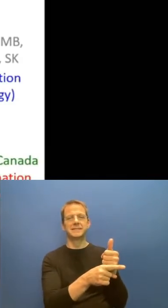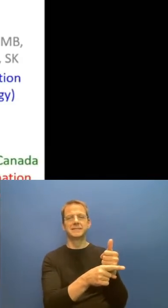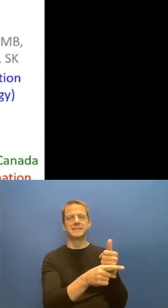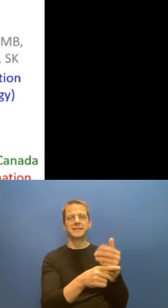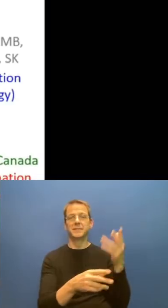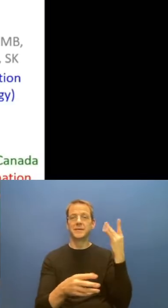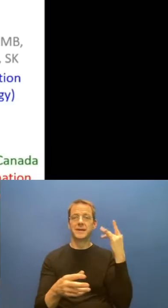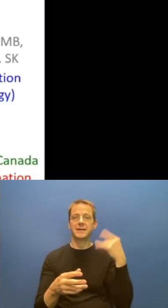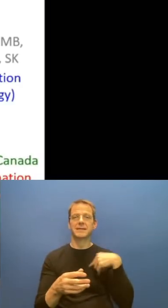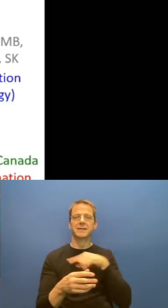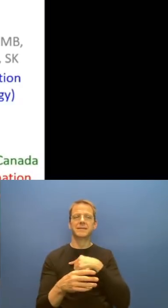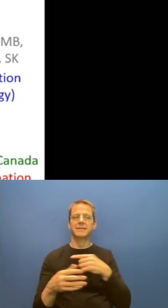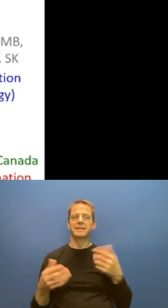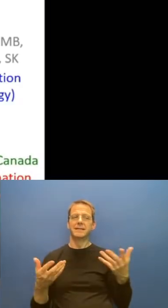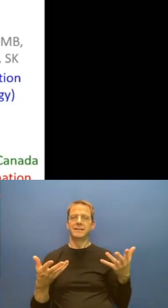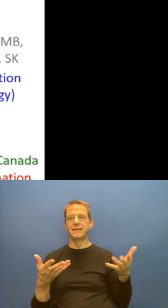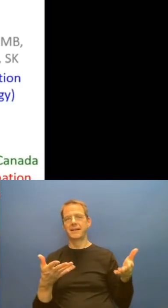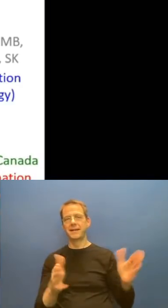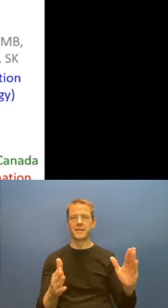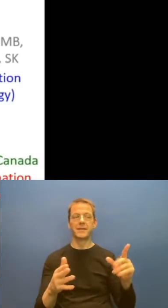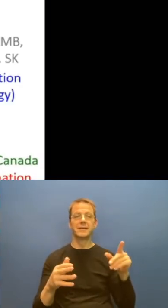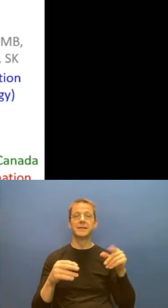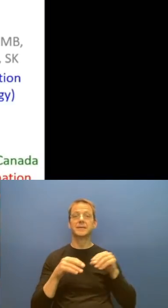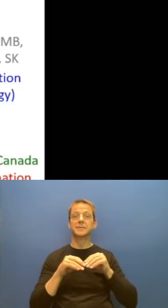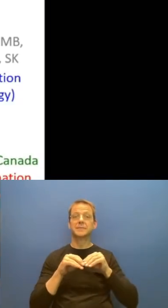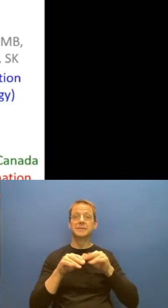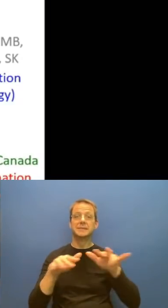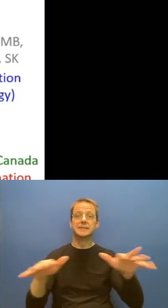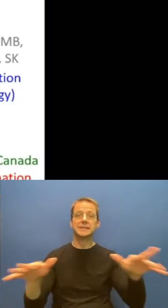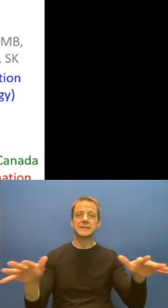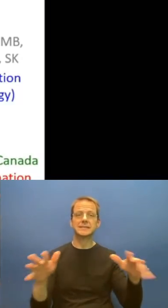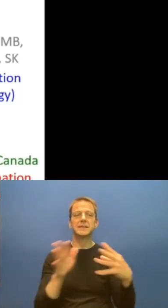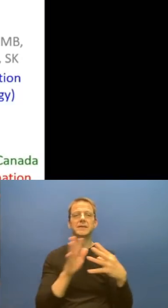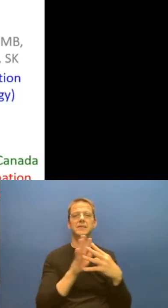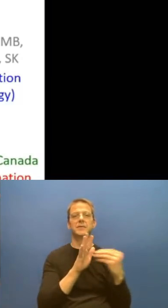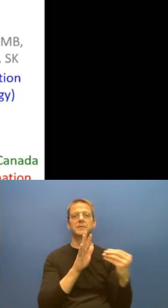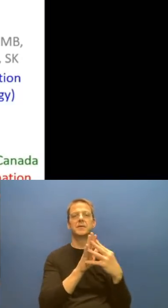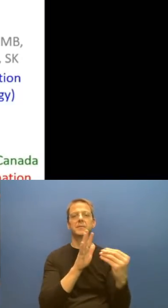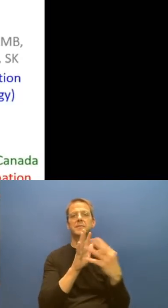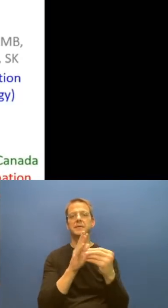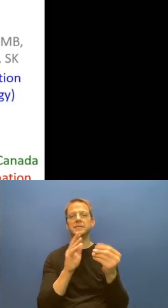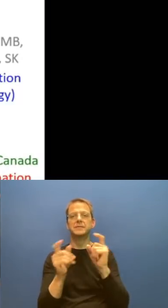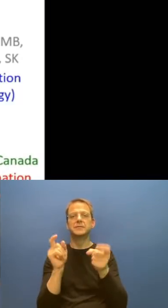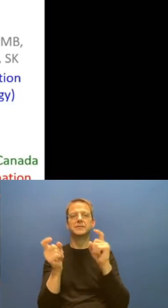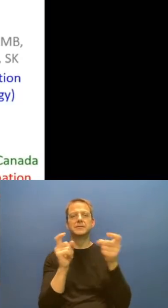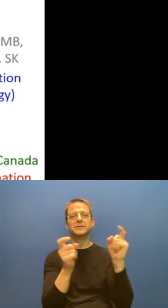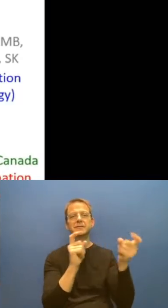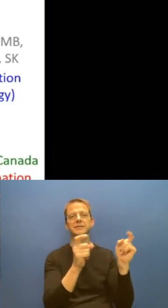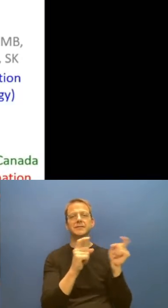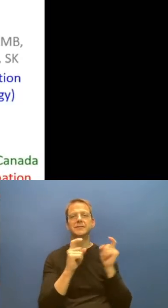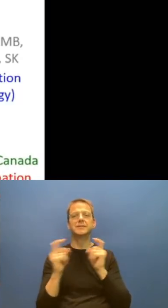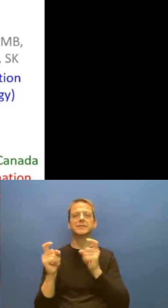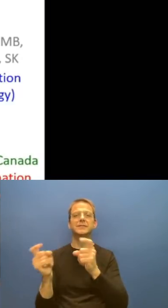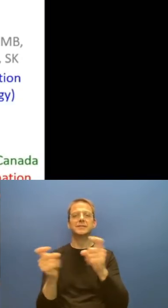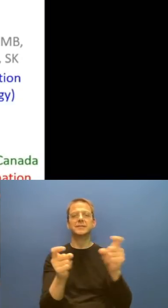try the best way, try to be better. So it tries to be better and becomes nasty variants